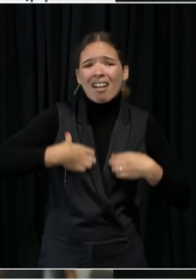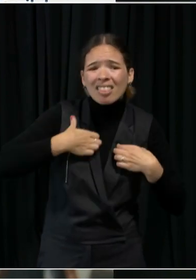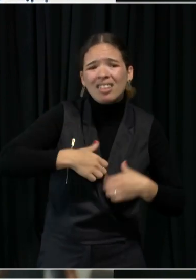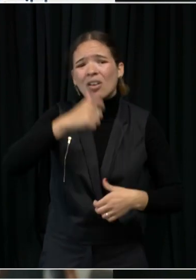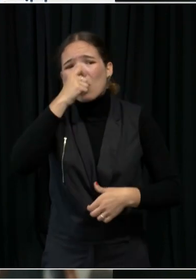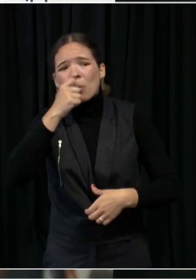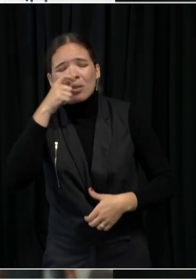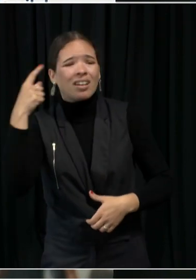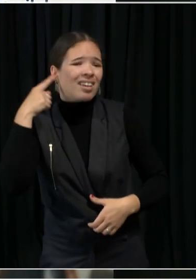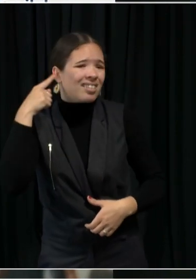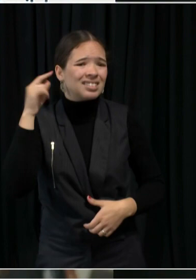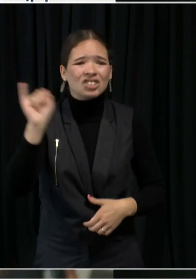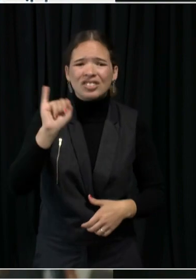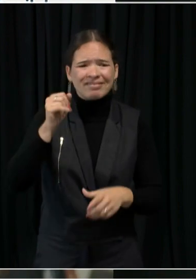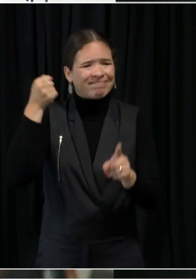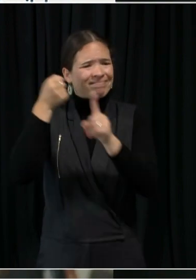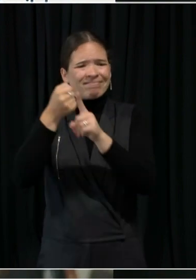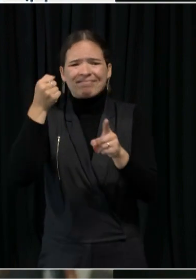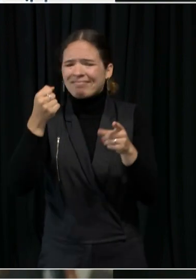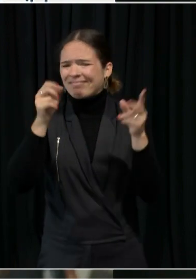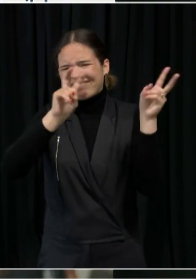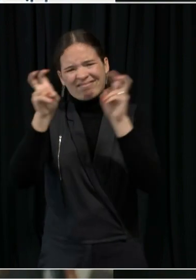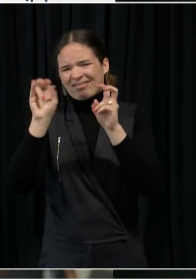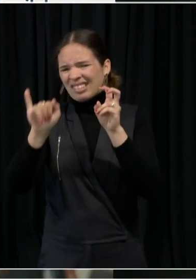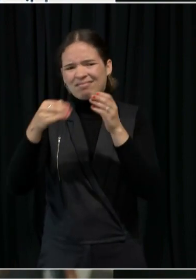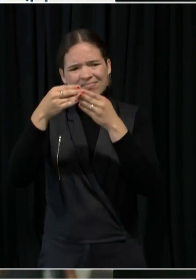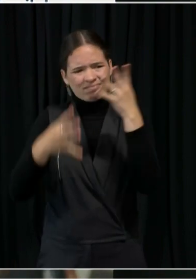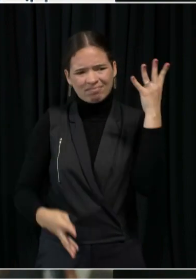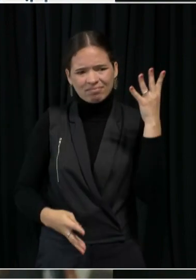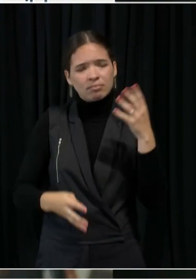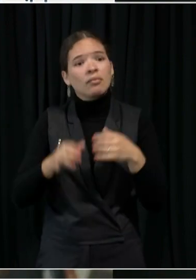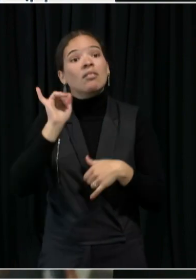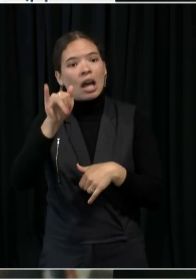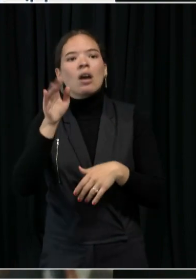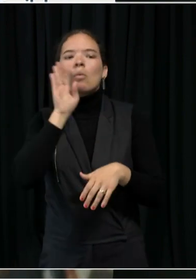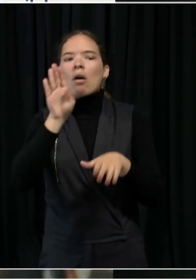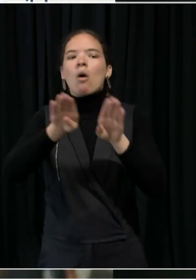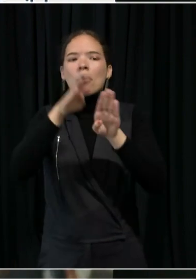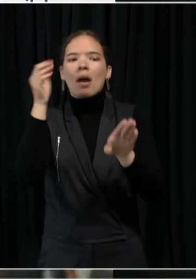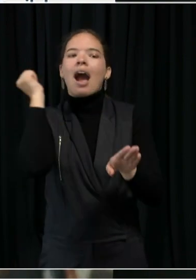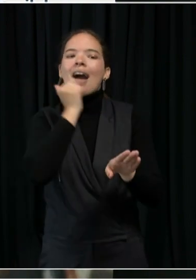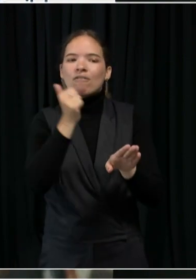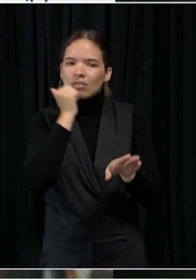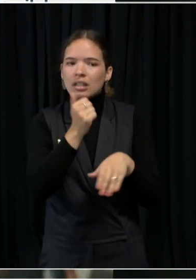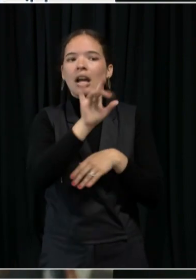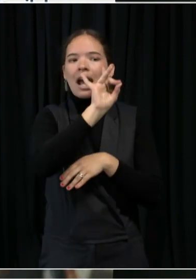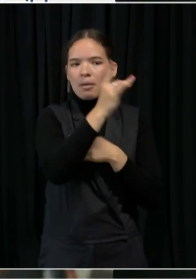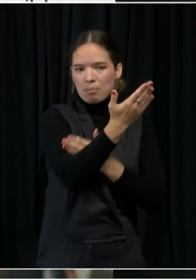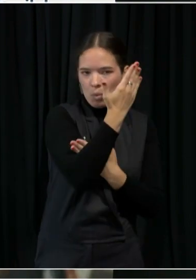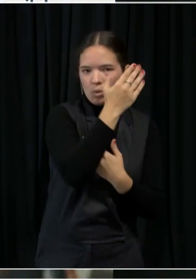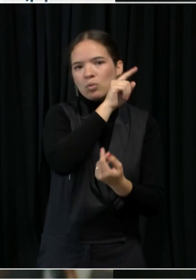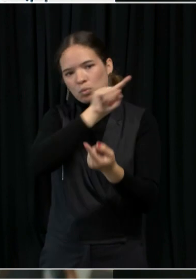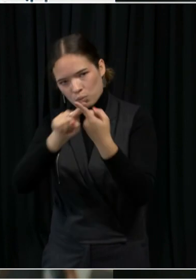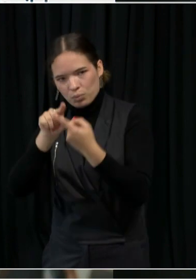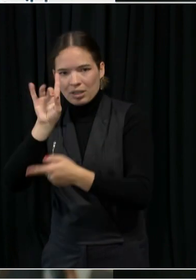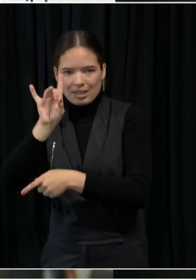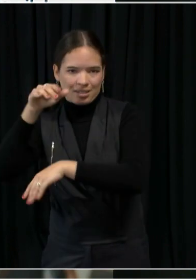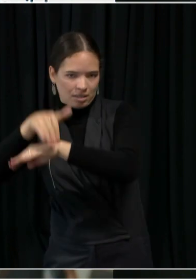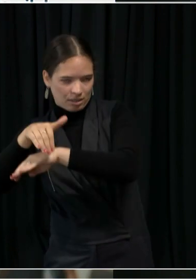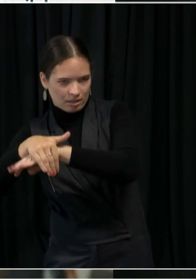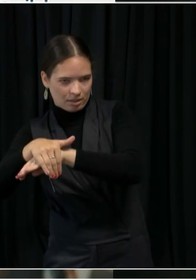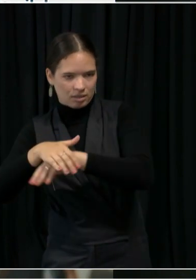issues. The site will be open 7 days a week from 8 a.m. to 8 p.m. and we expect that it will serve up